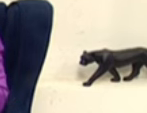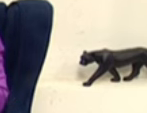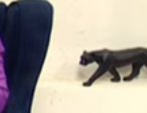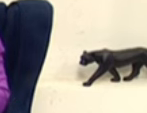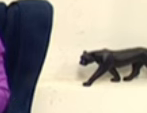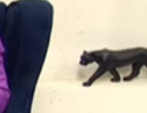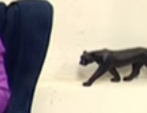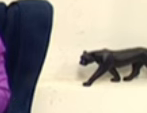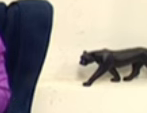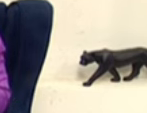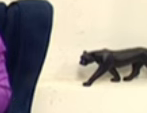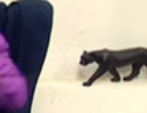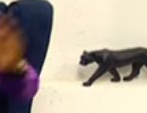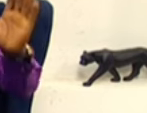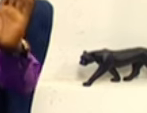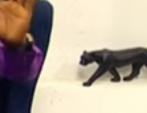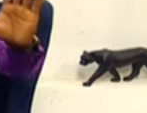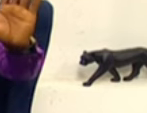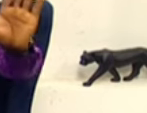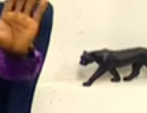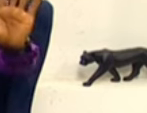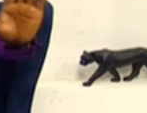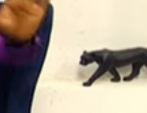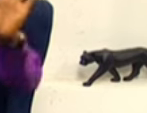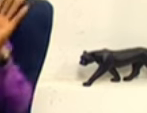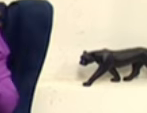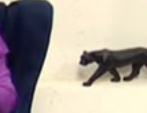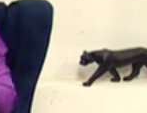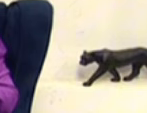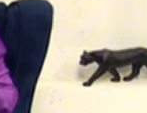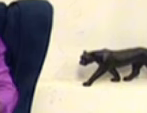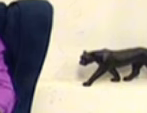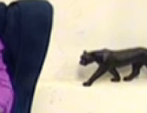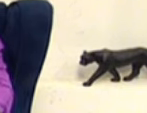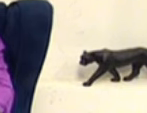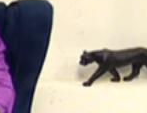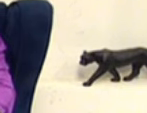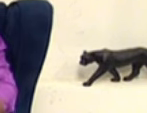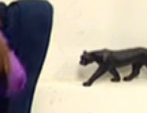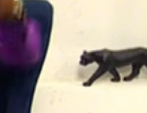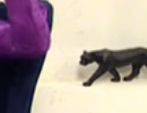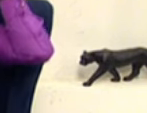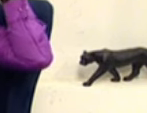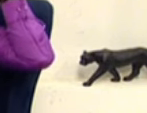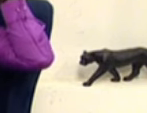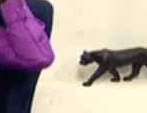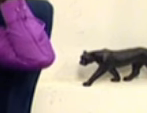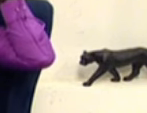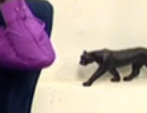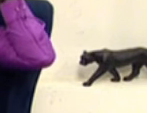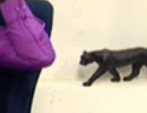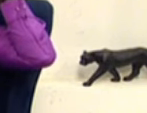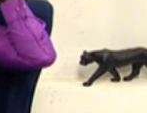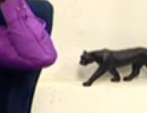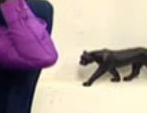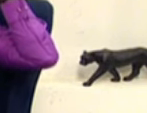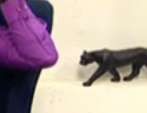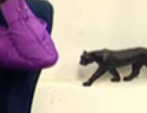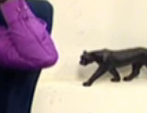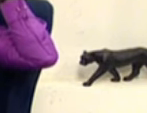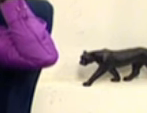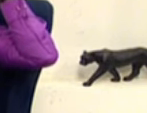2024 MPP manifesto. They had a whole page also for JB Dankwa. JB Dankwa's name was first mentioned in